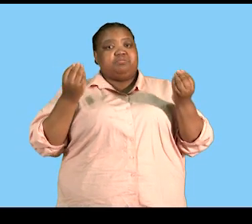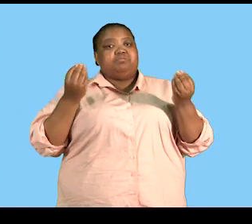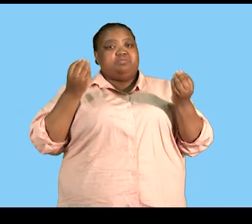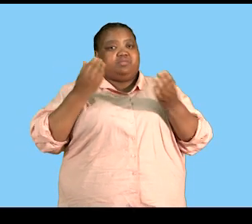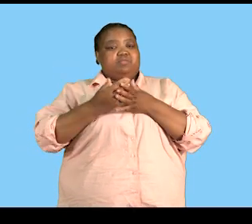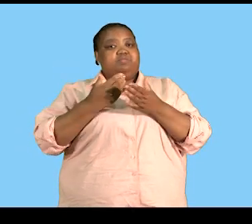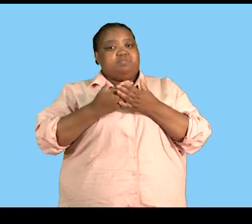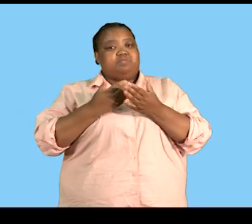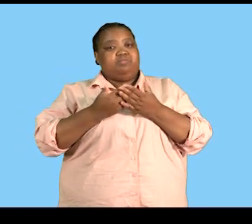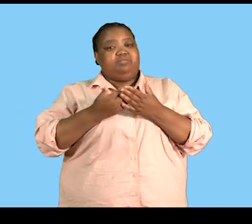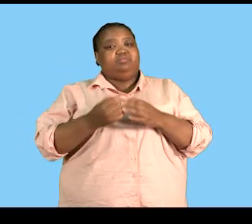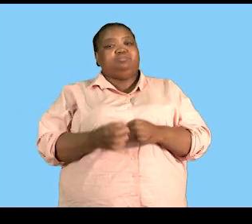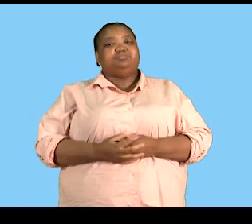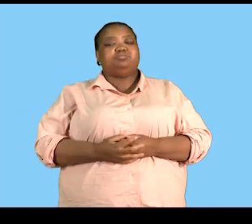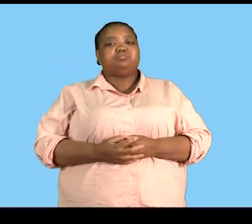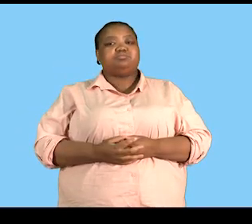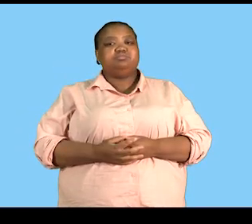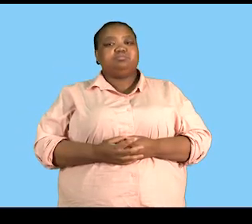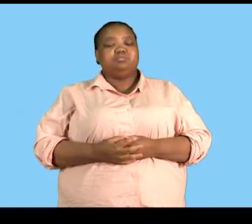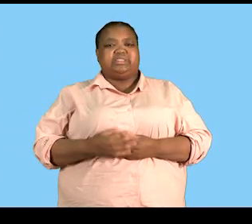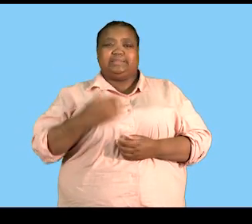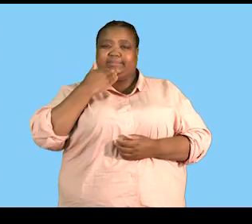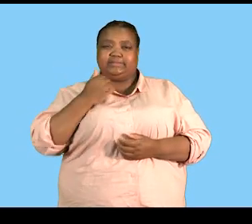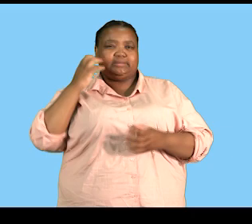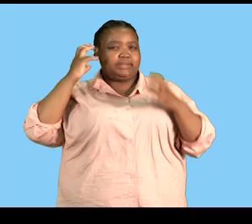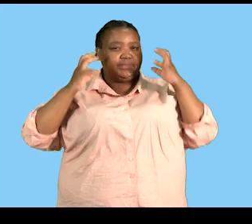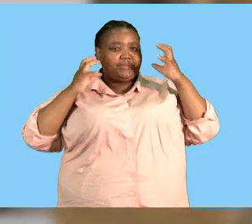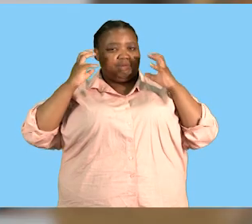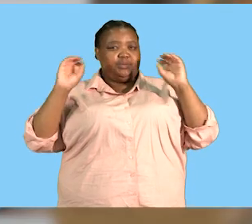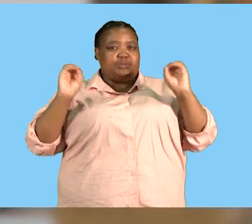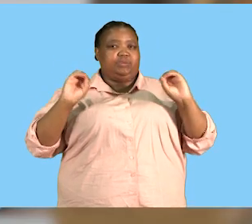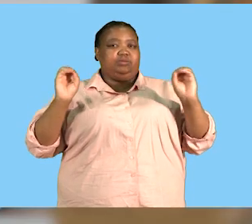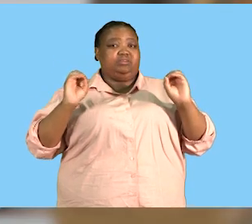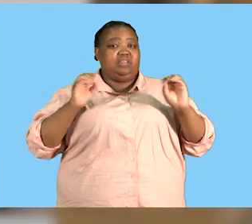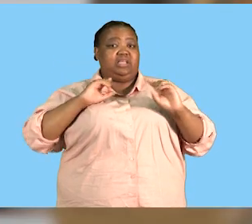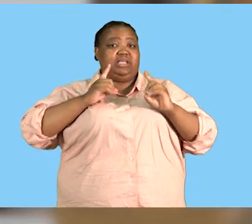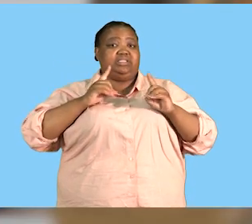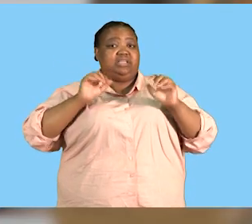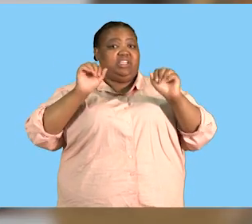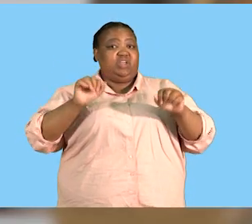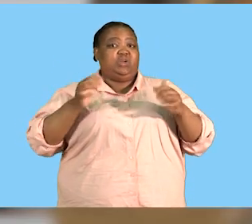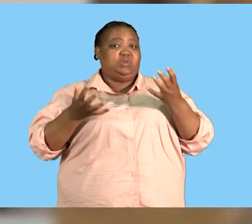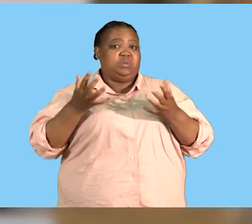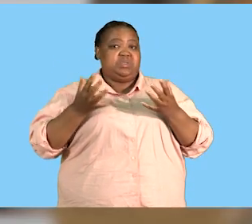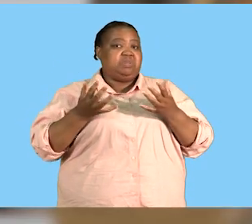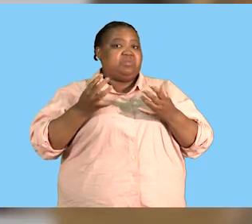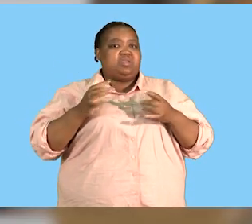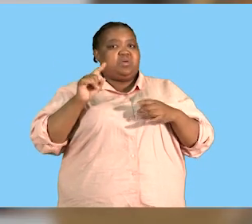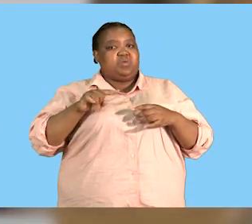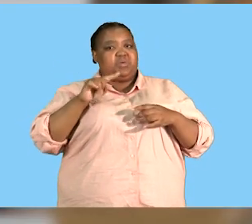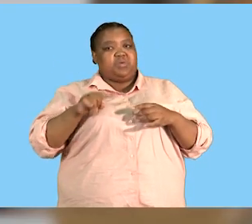to the answer that they asked you to show. Please do not get confused if your answer is